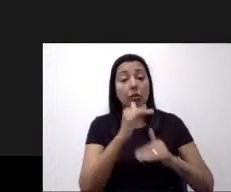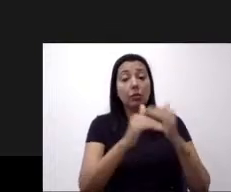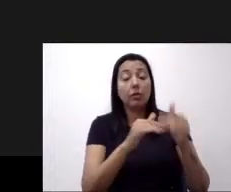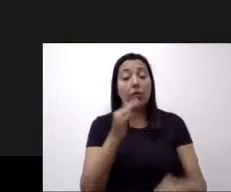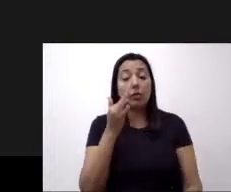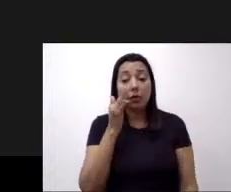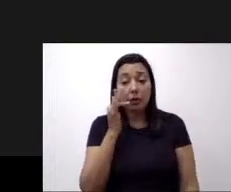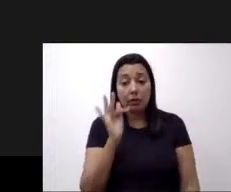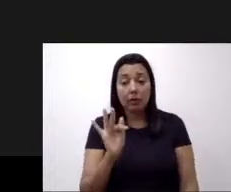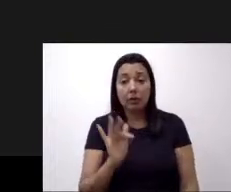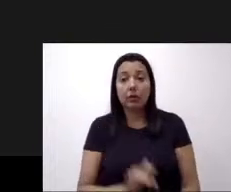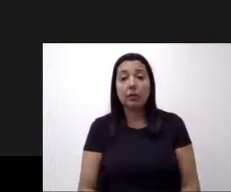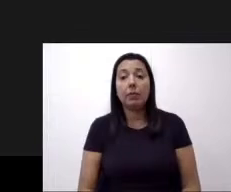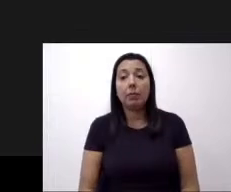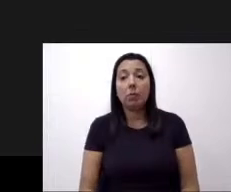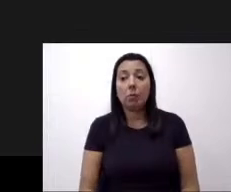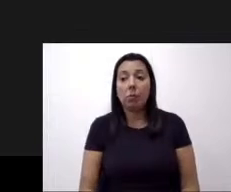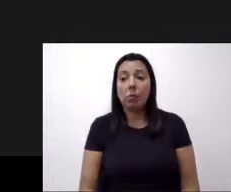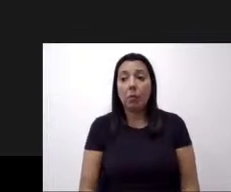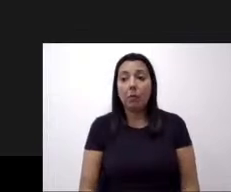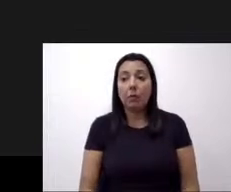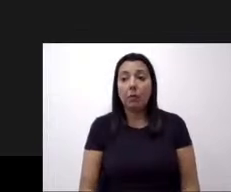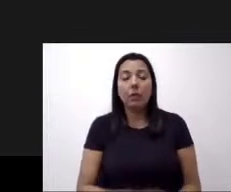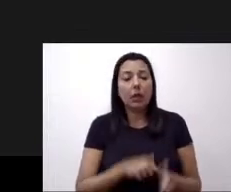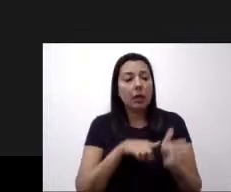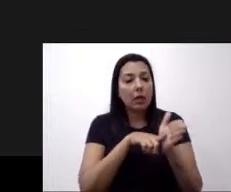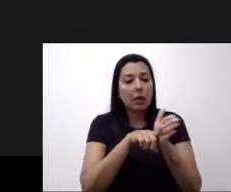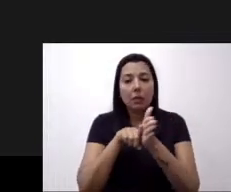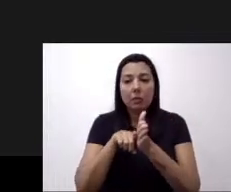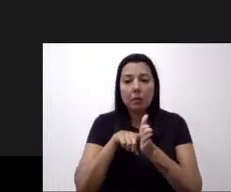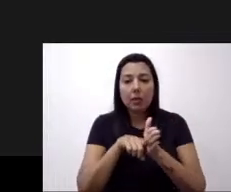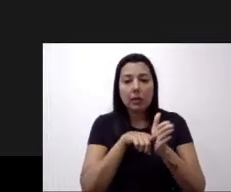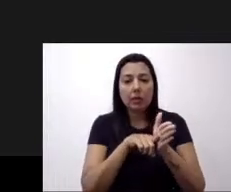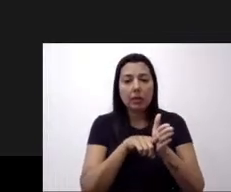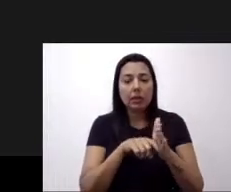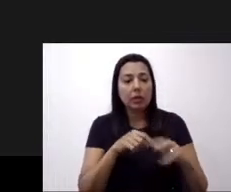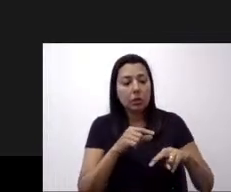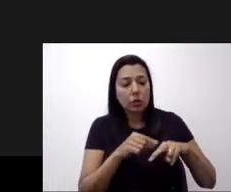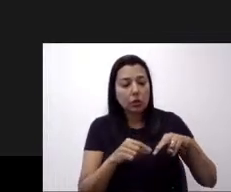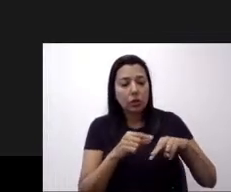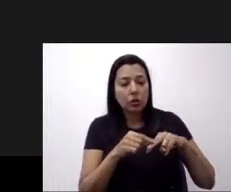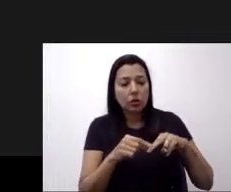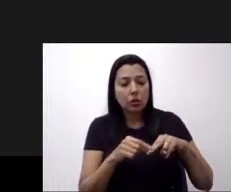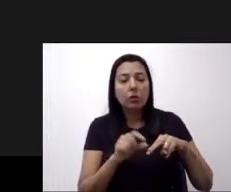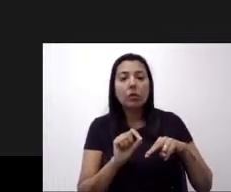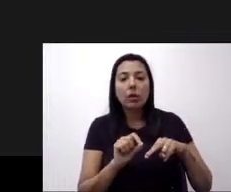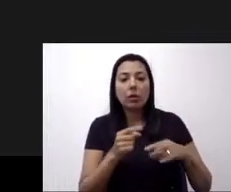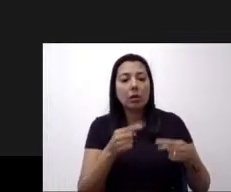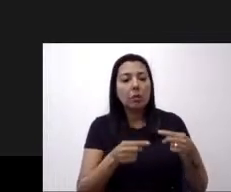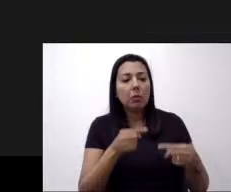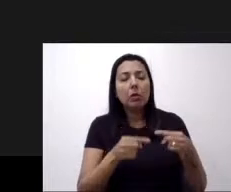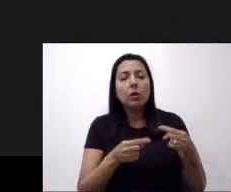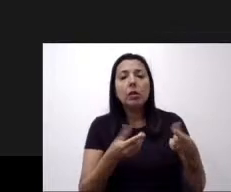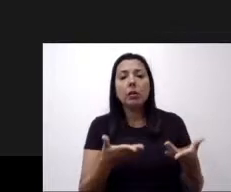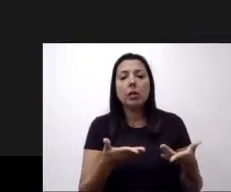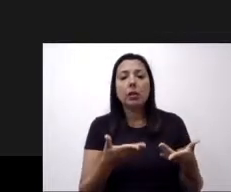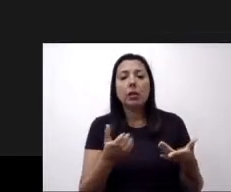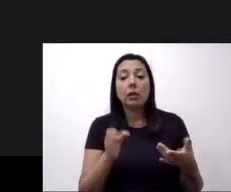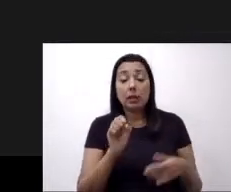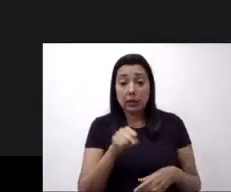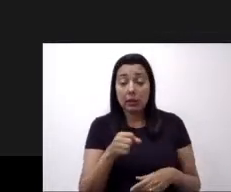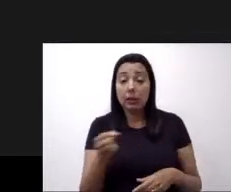Research on gender and policy analysis is quite new in France, as I said in the introduction, for several